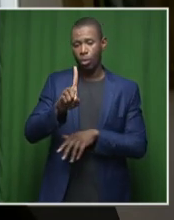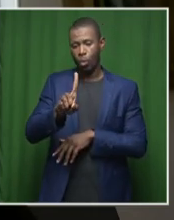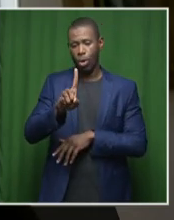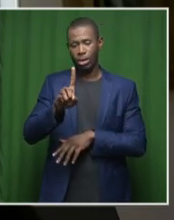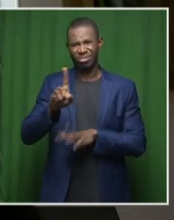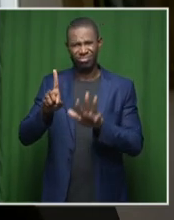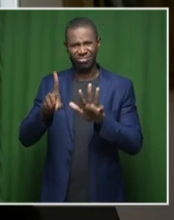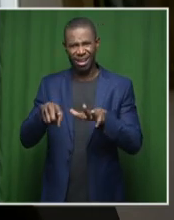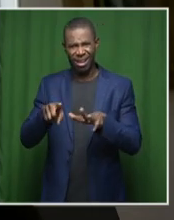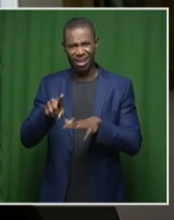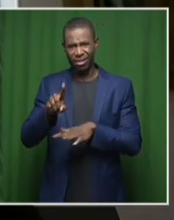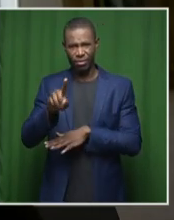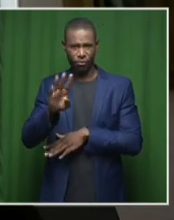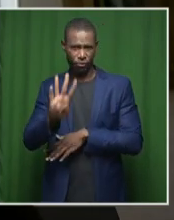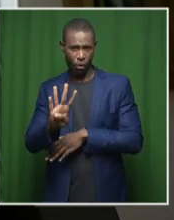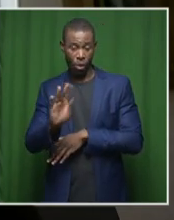but